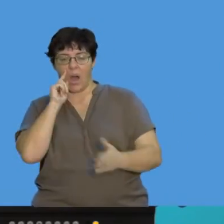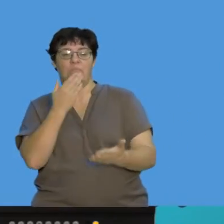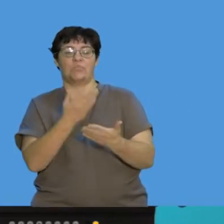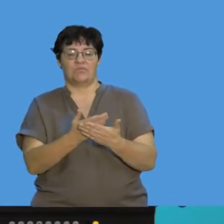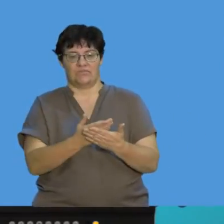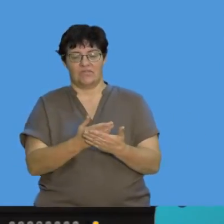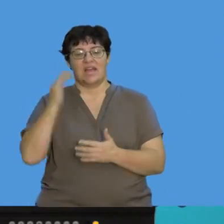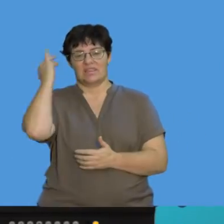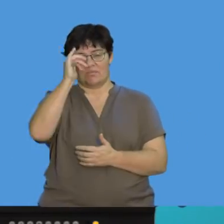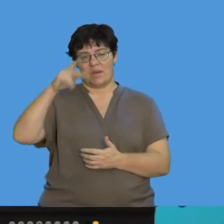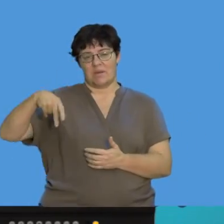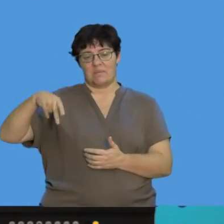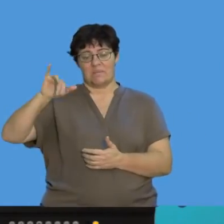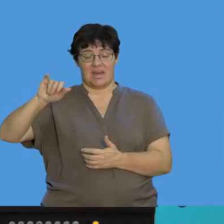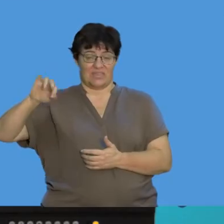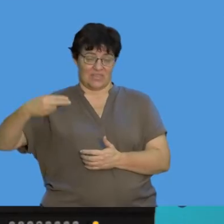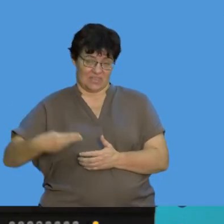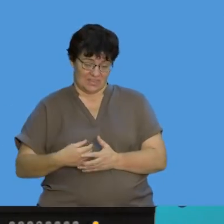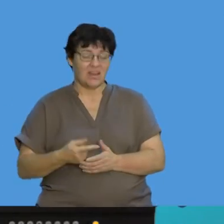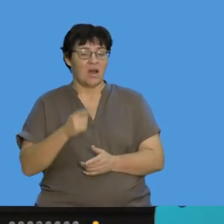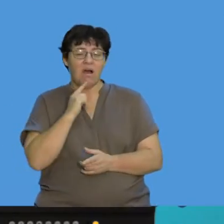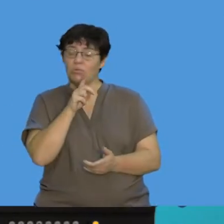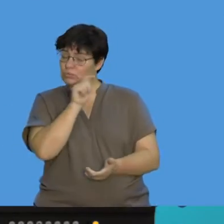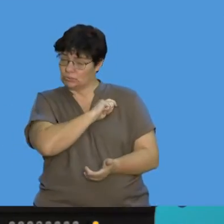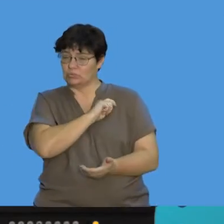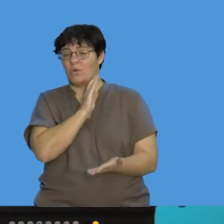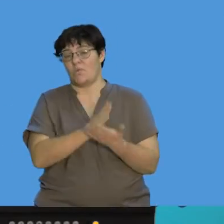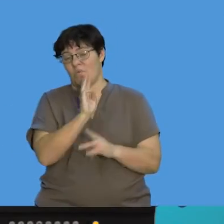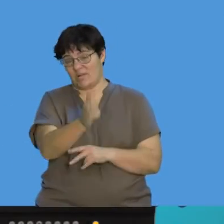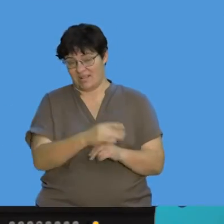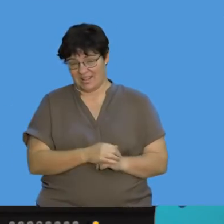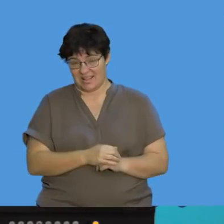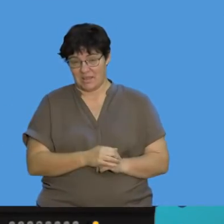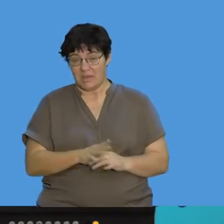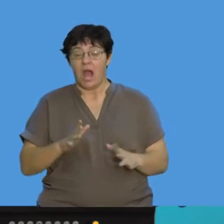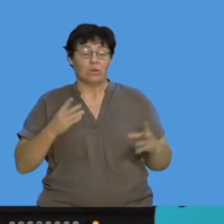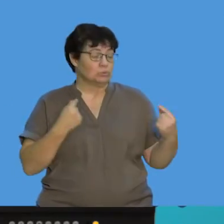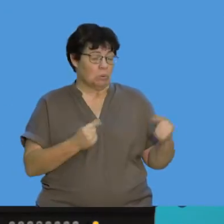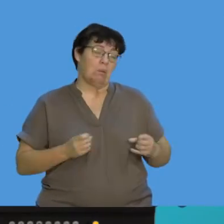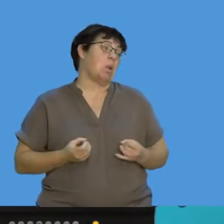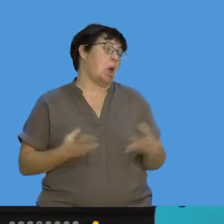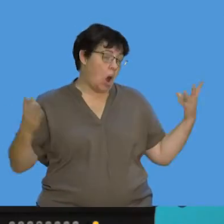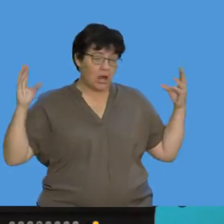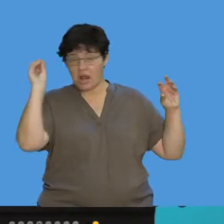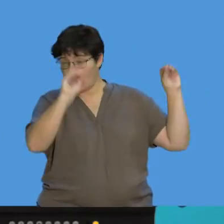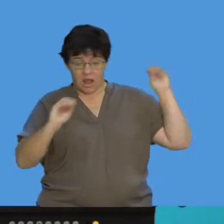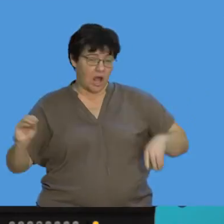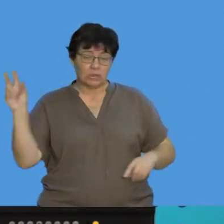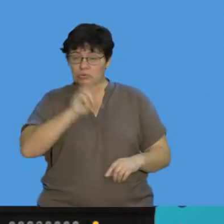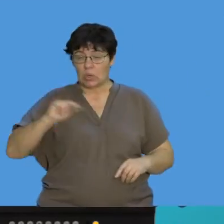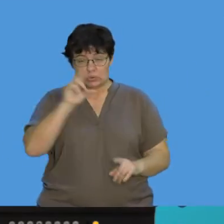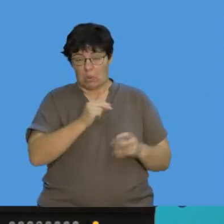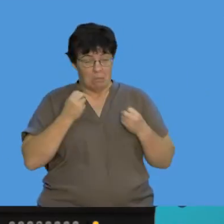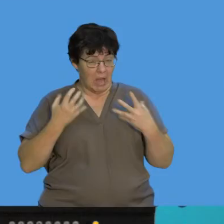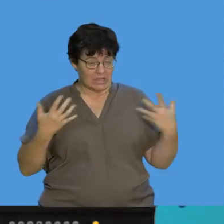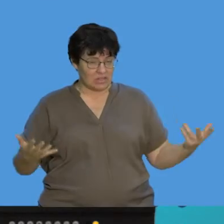you can try and prove the theorem of Pythagoras. I promise you, it's really going to work. But because I've really been doing a lot